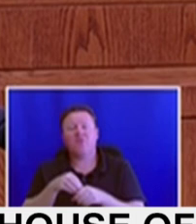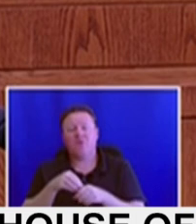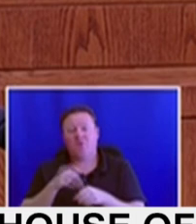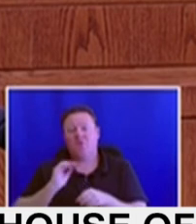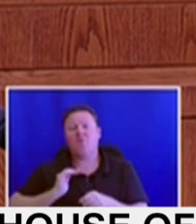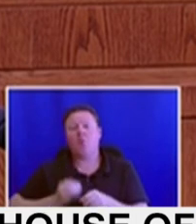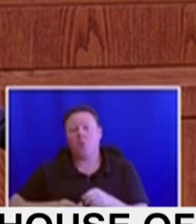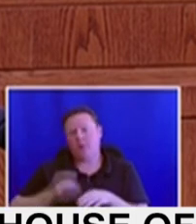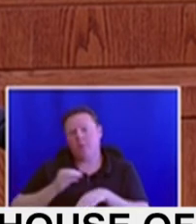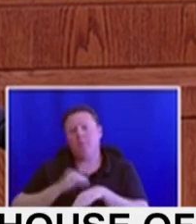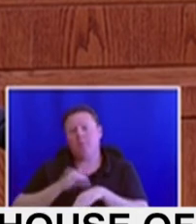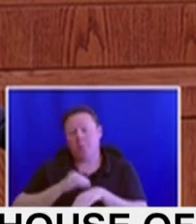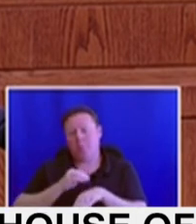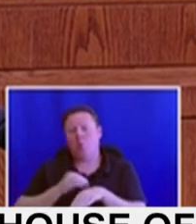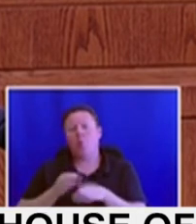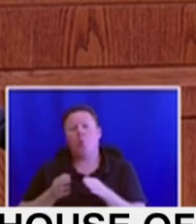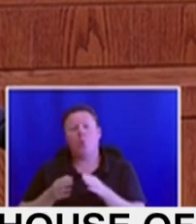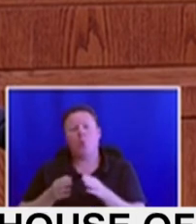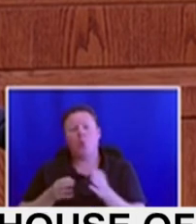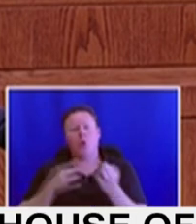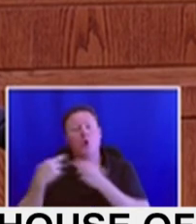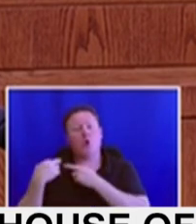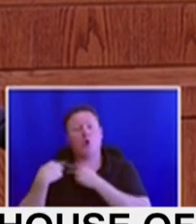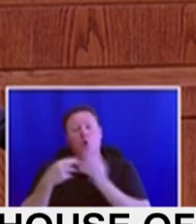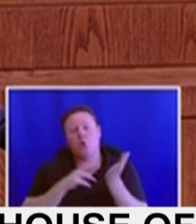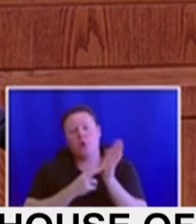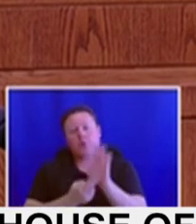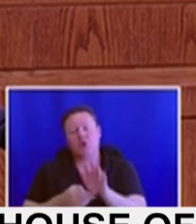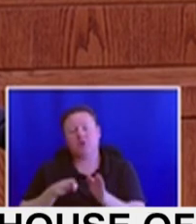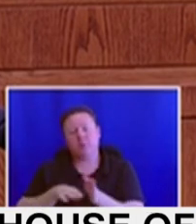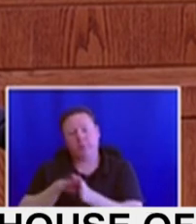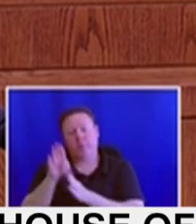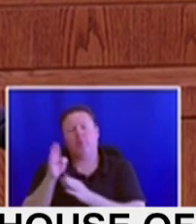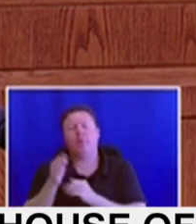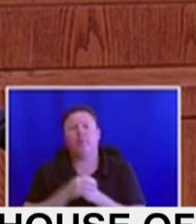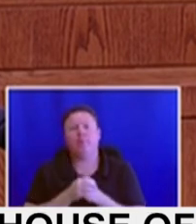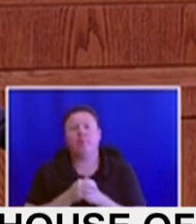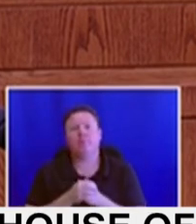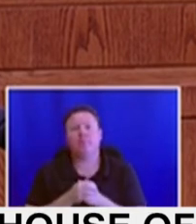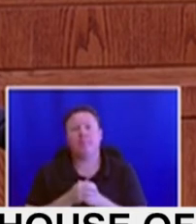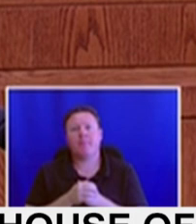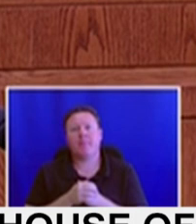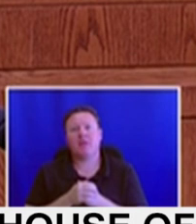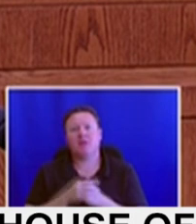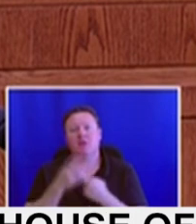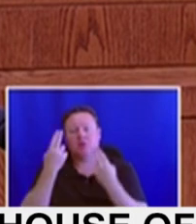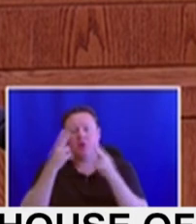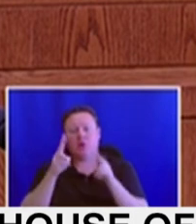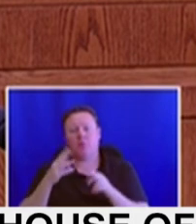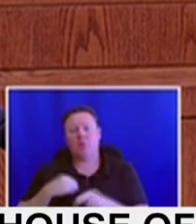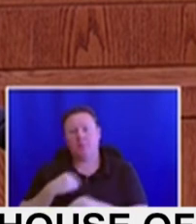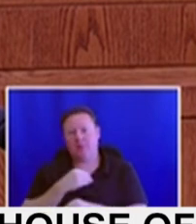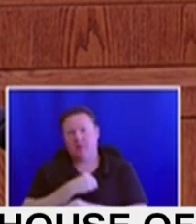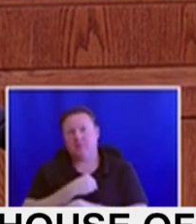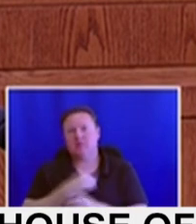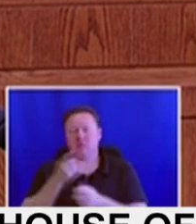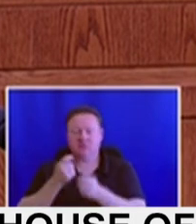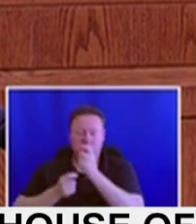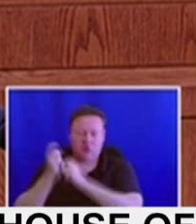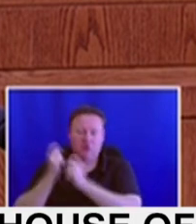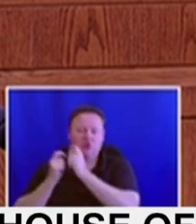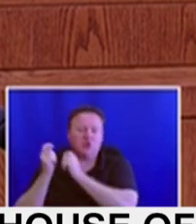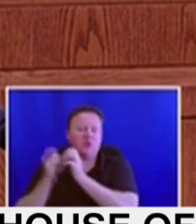representation will increase, and significantly so. Honourable members, my traditional